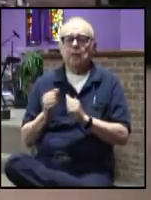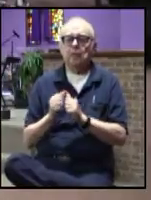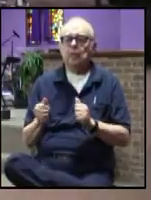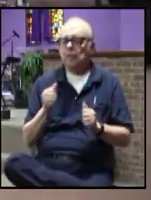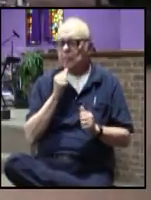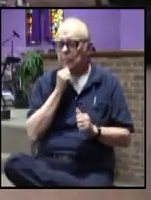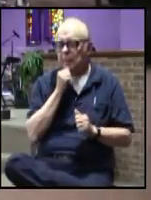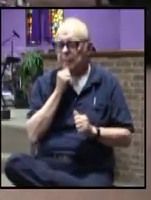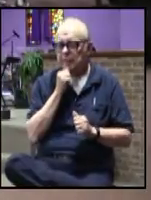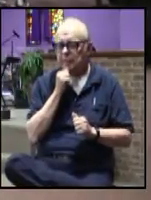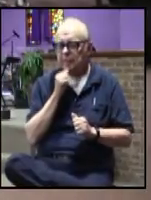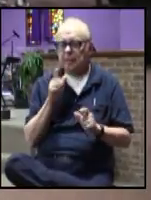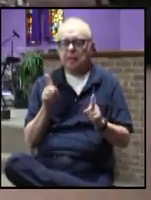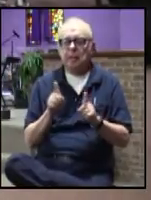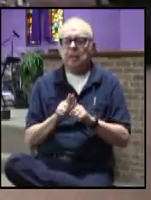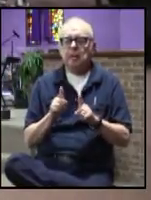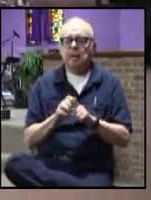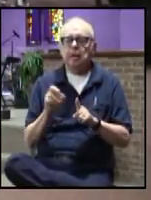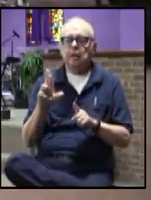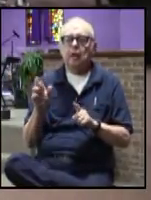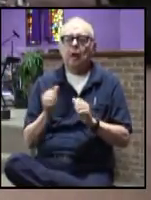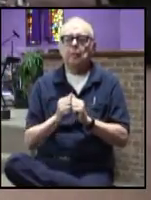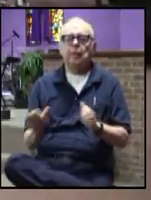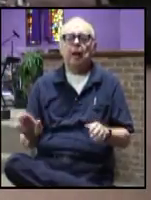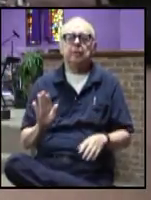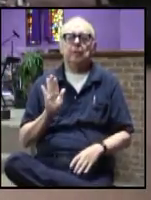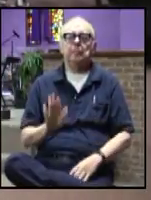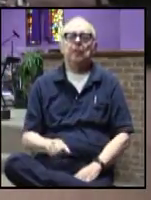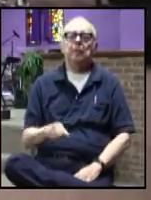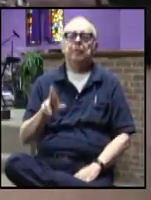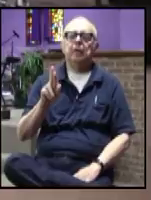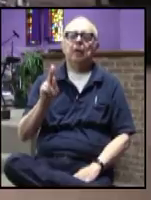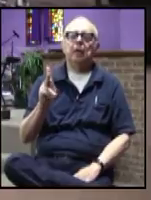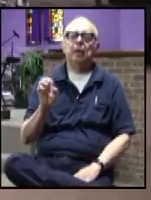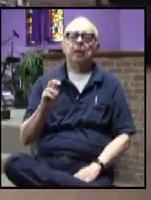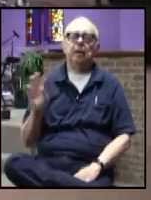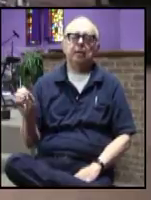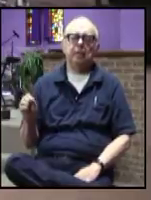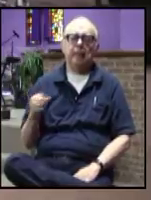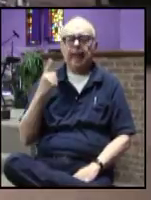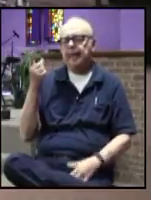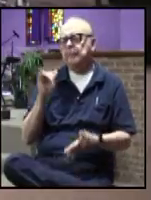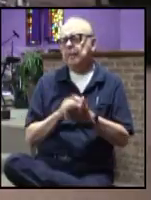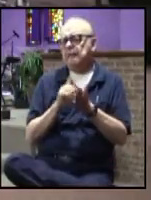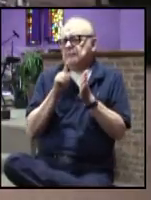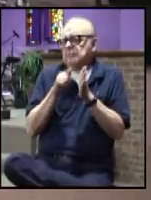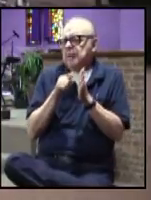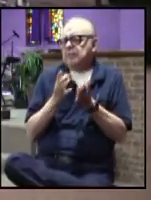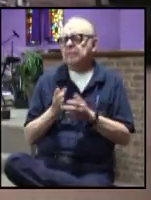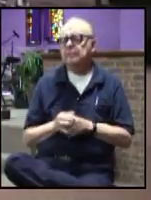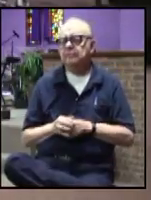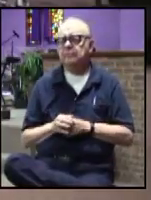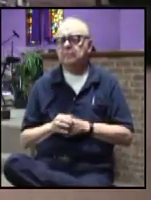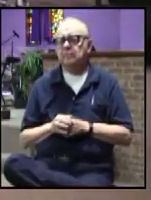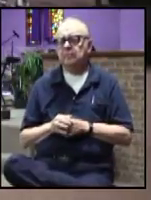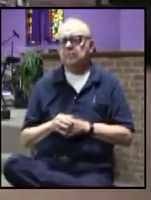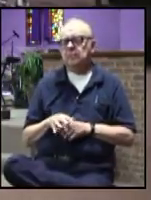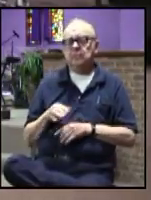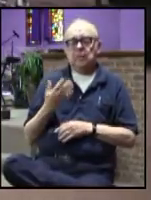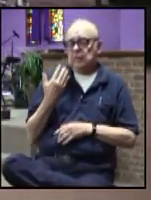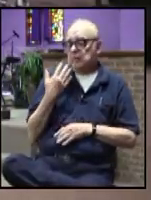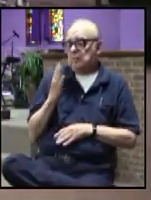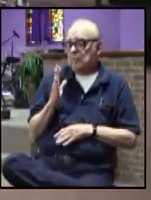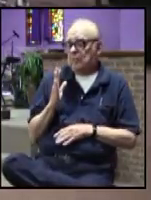like a car without brakes. And when you think about it for a minute, you really don't